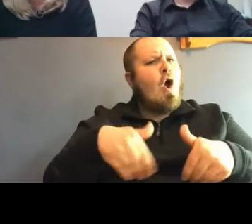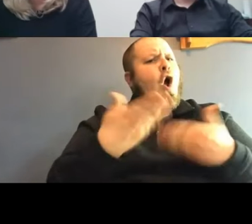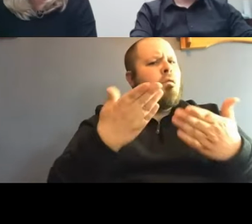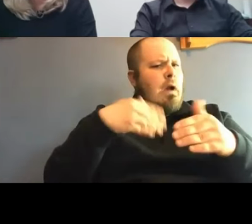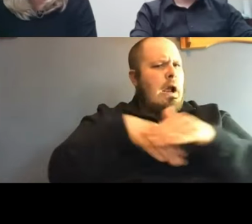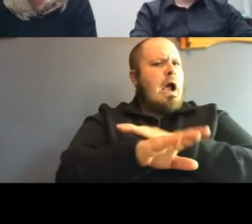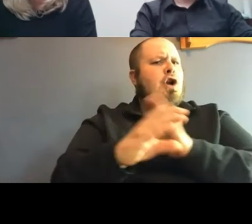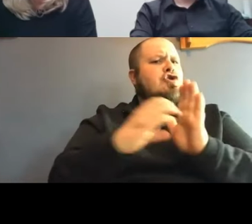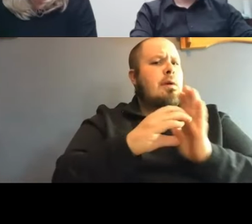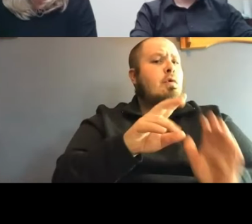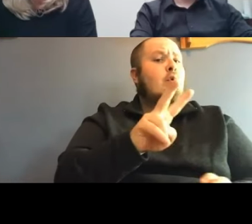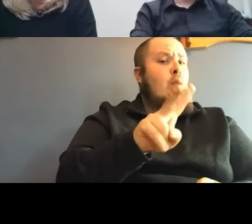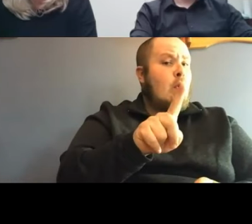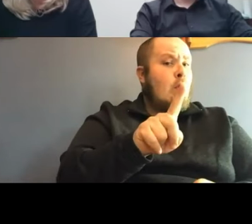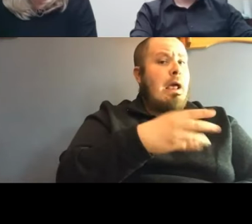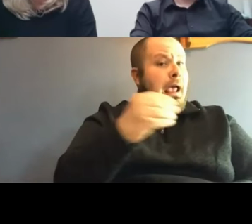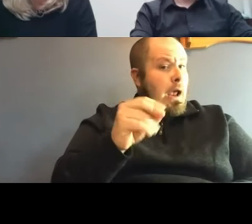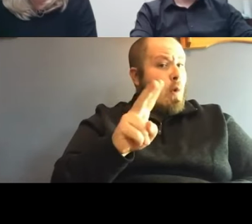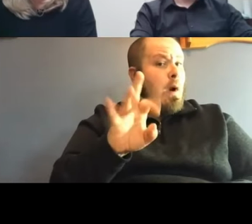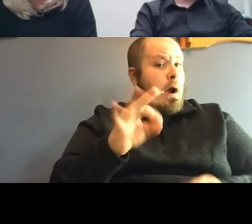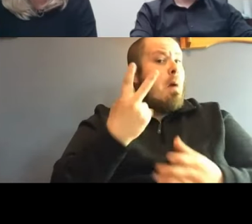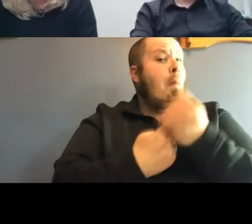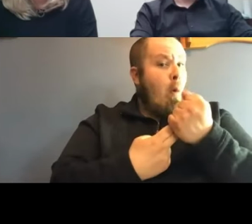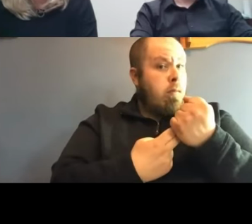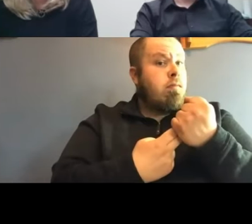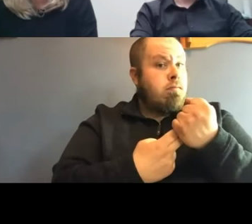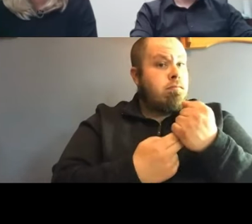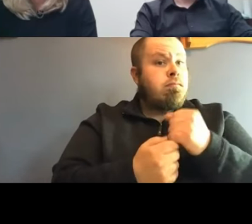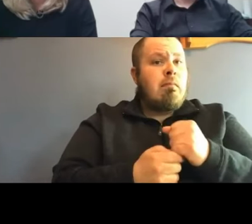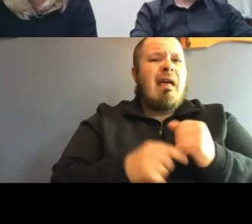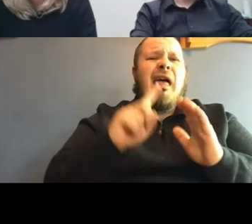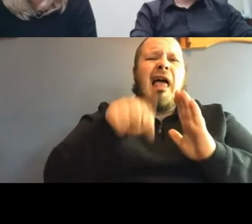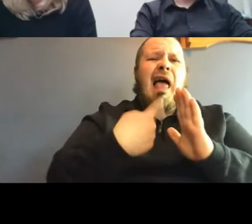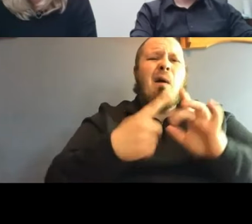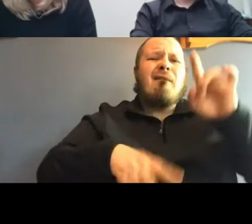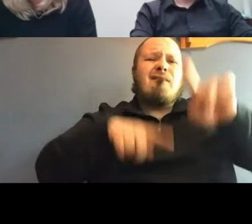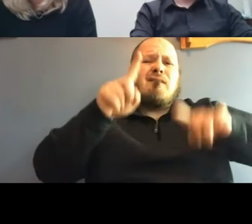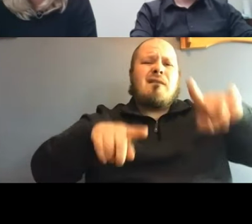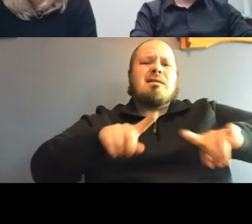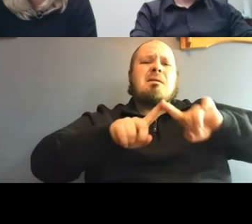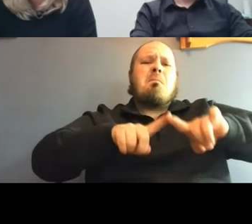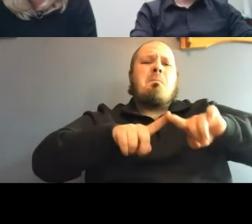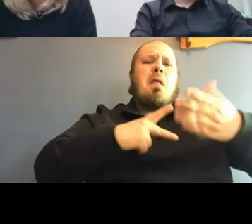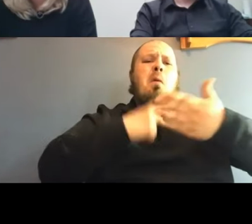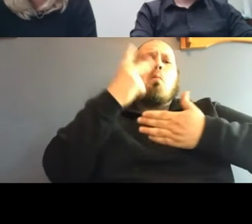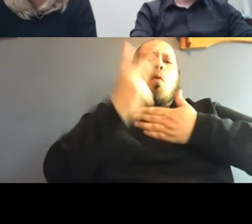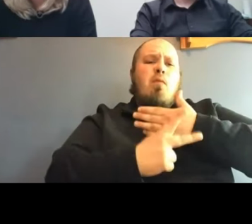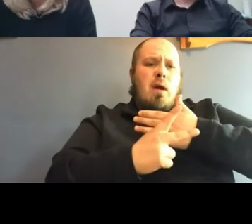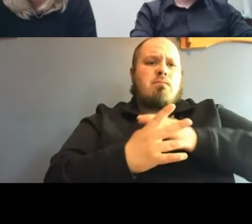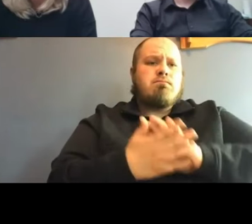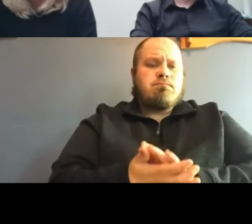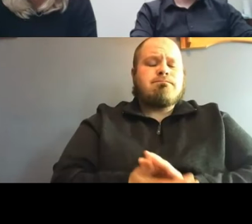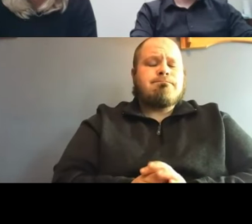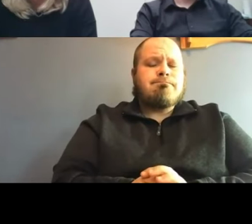and 29. The hours vary between the programs. The other thing